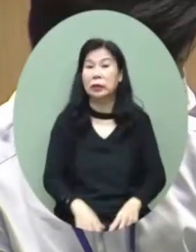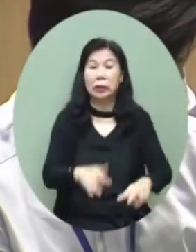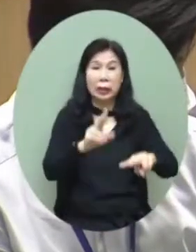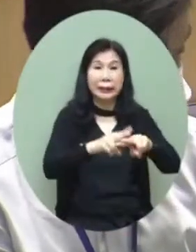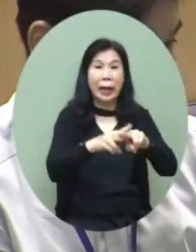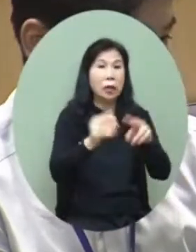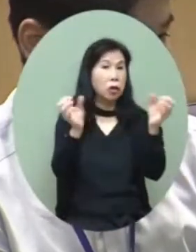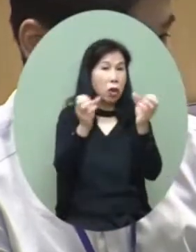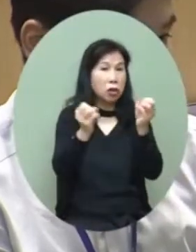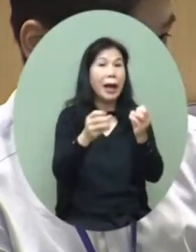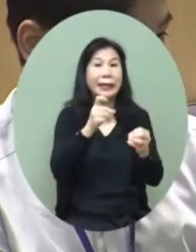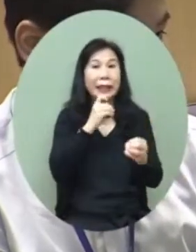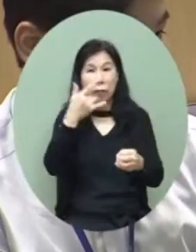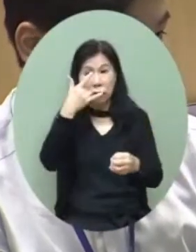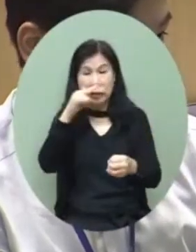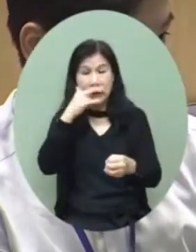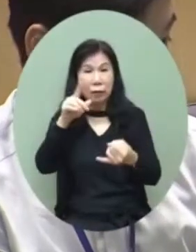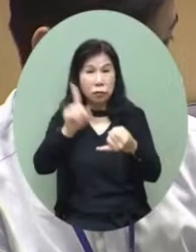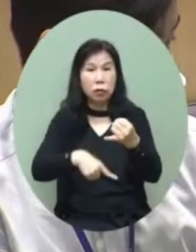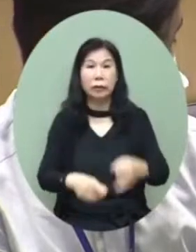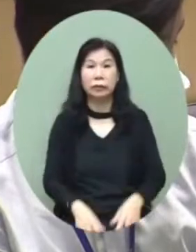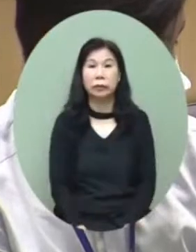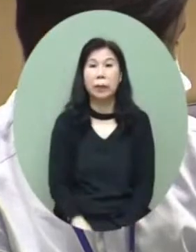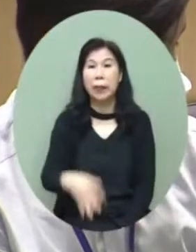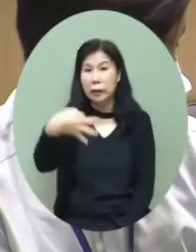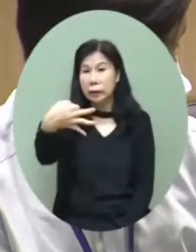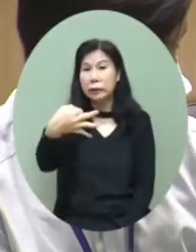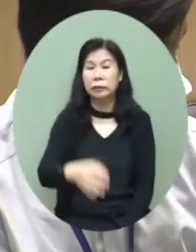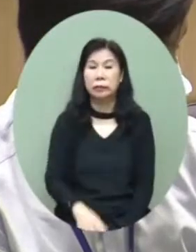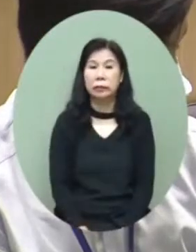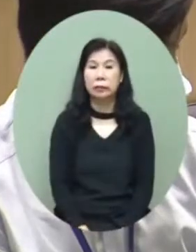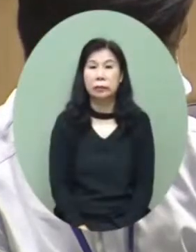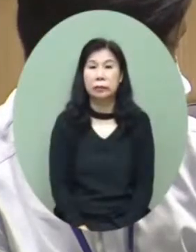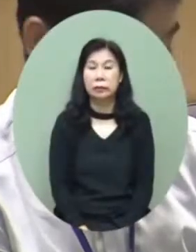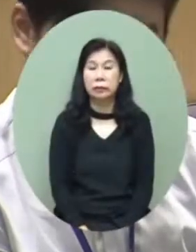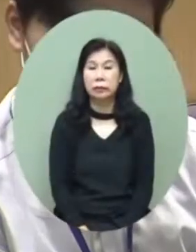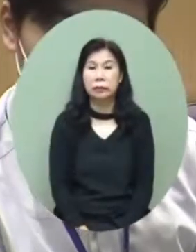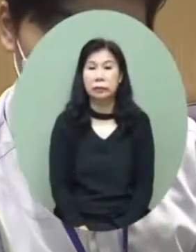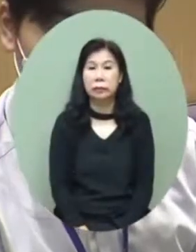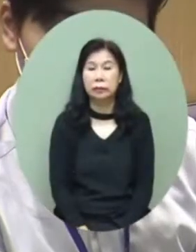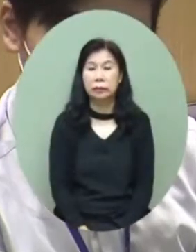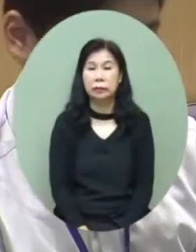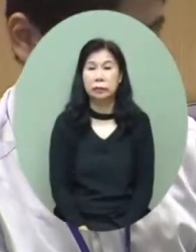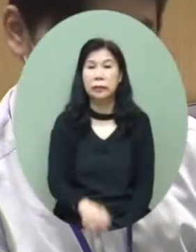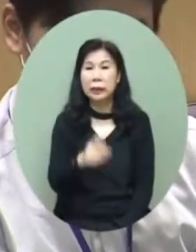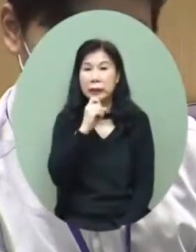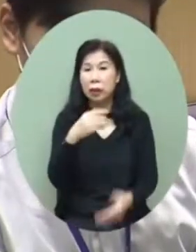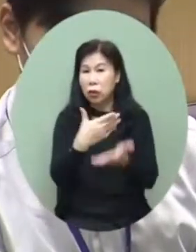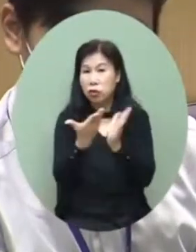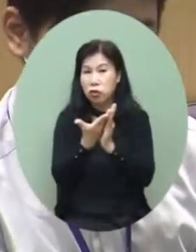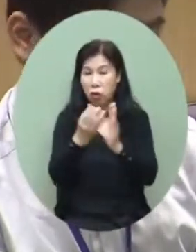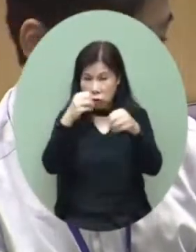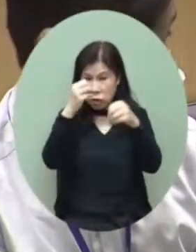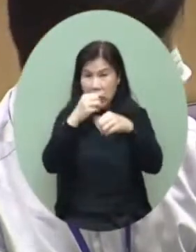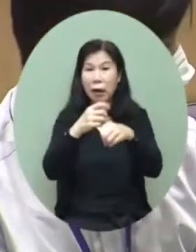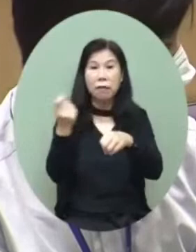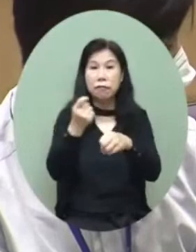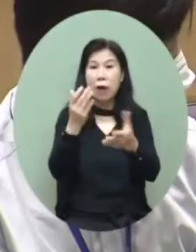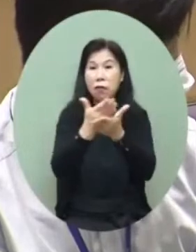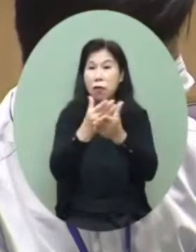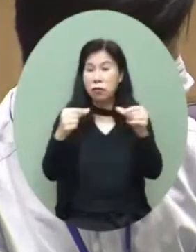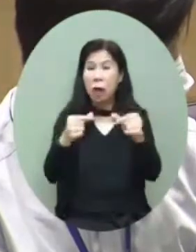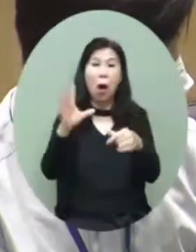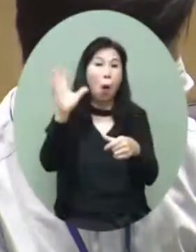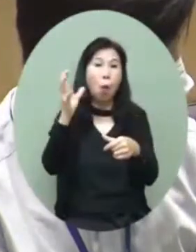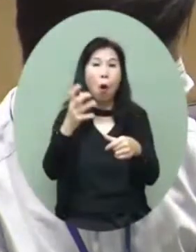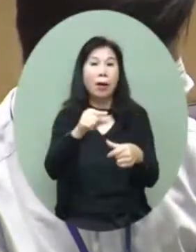the mainland's arrangement. Is that a decision after discussion with the mainland? So a